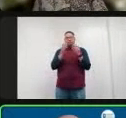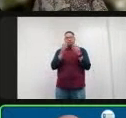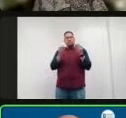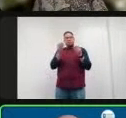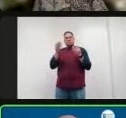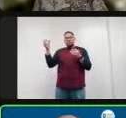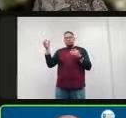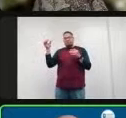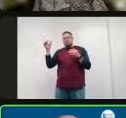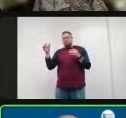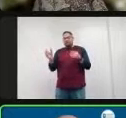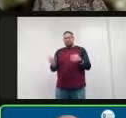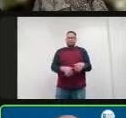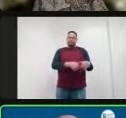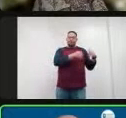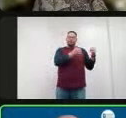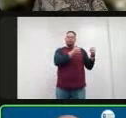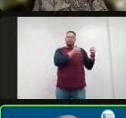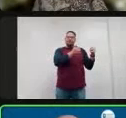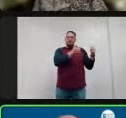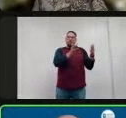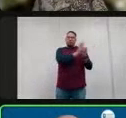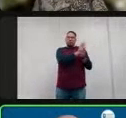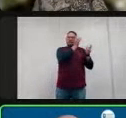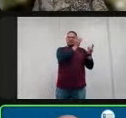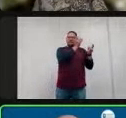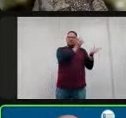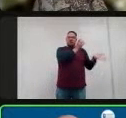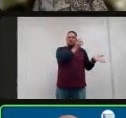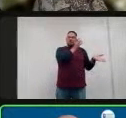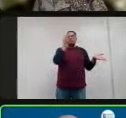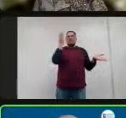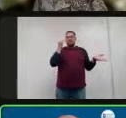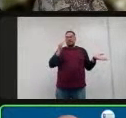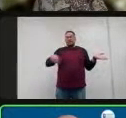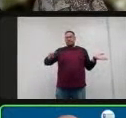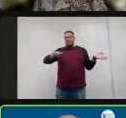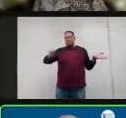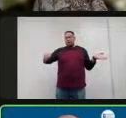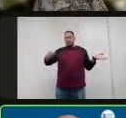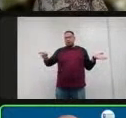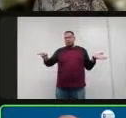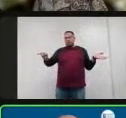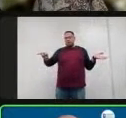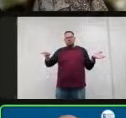and you would expect that of your colleagues. Did that help, Ashley?